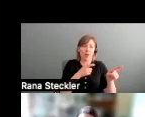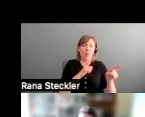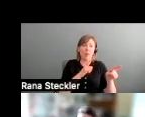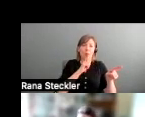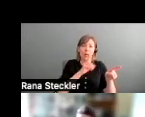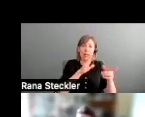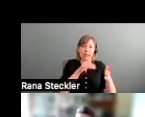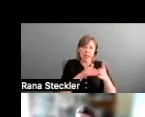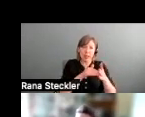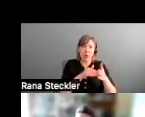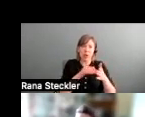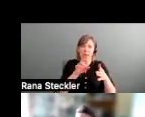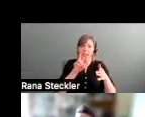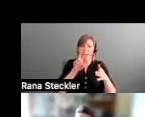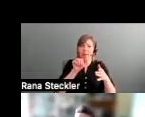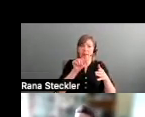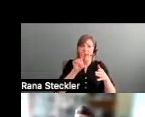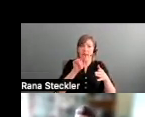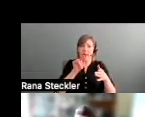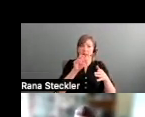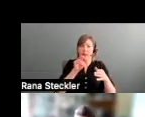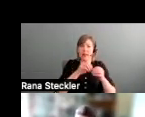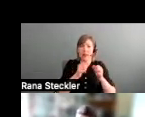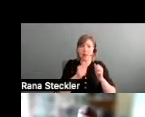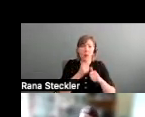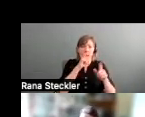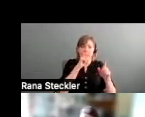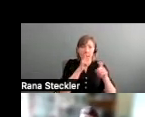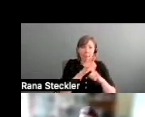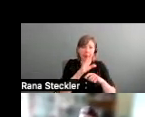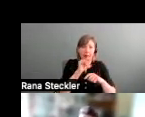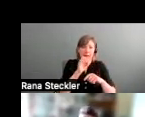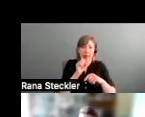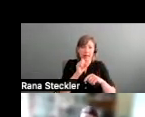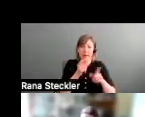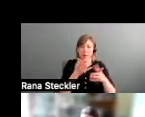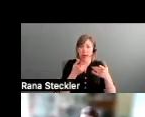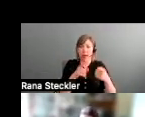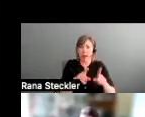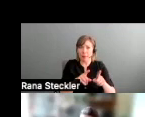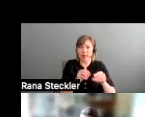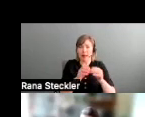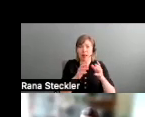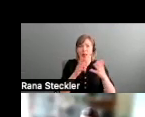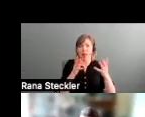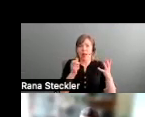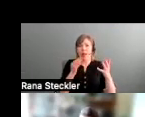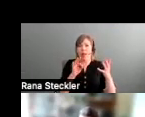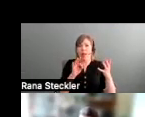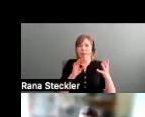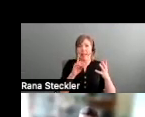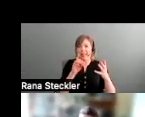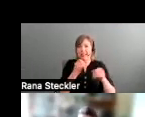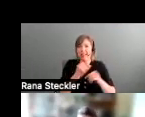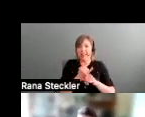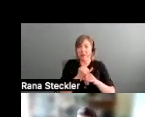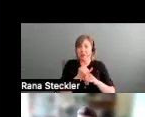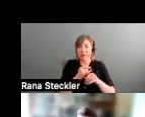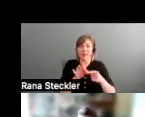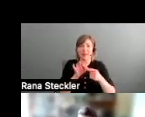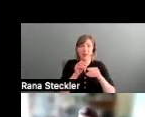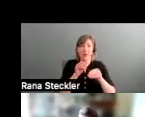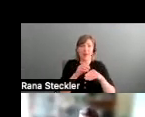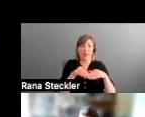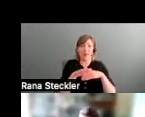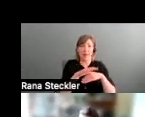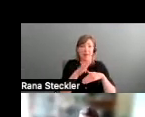centering abolition in the most kind of complex cases, which is what happened in a lot of deinstitutionalization, especially in the field